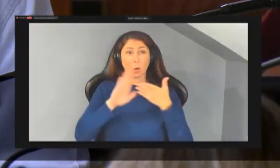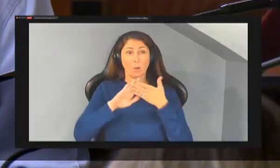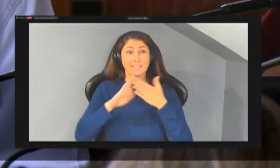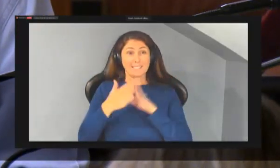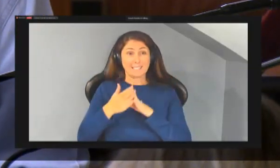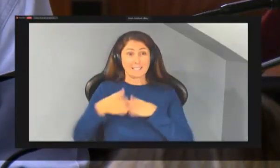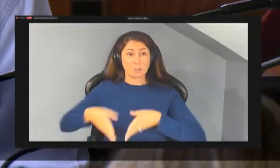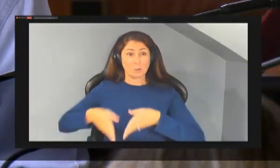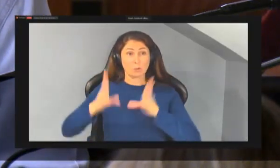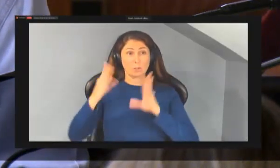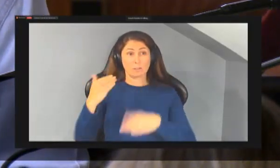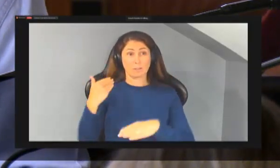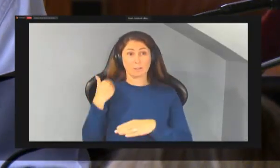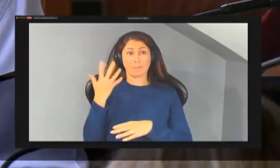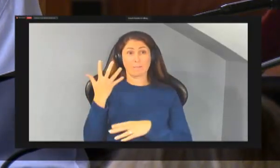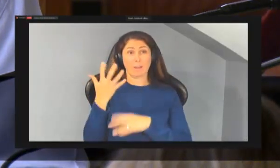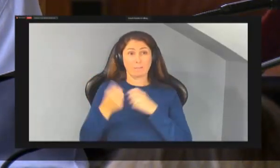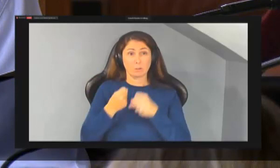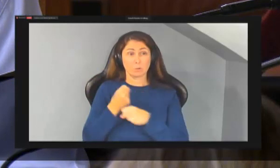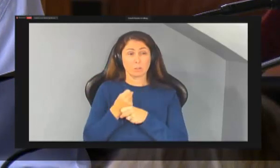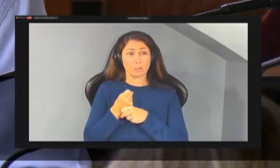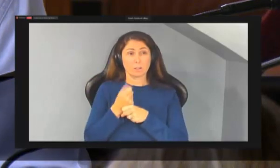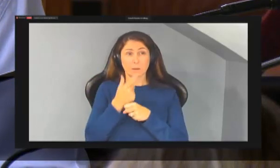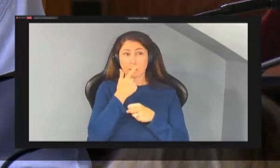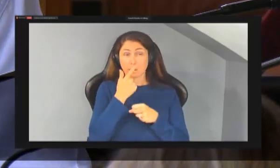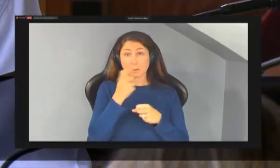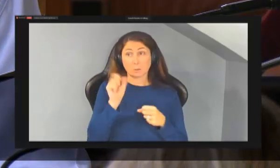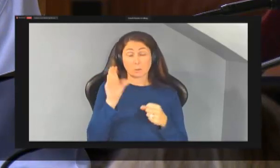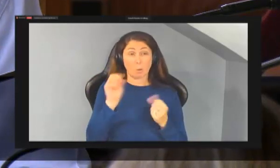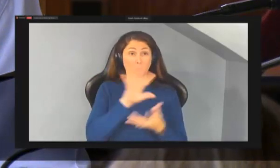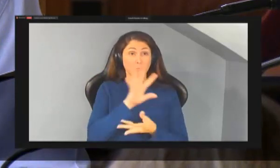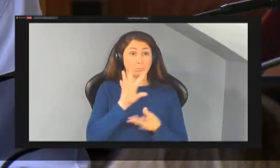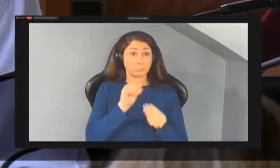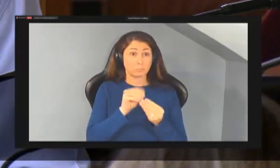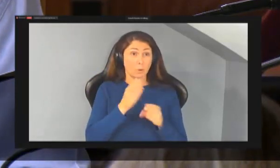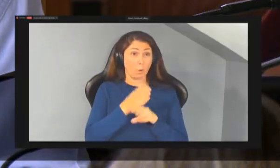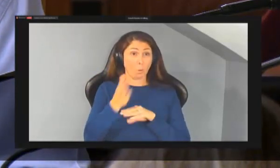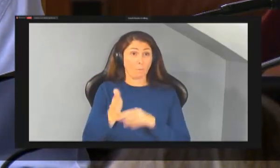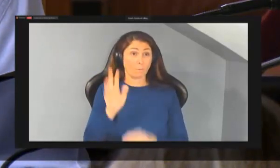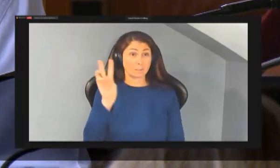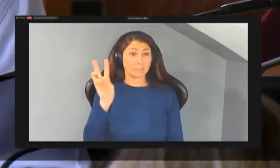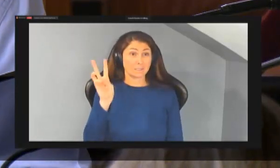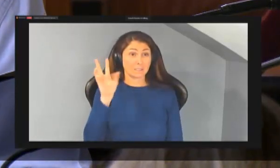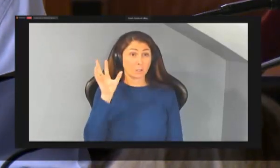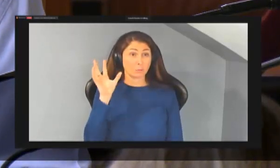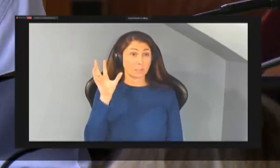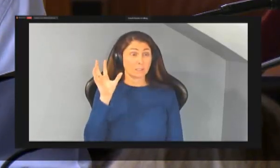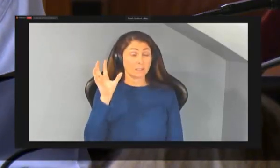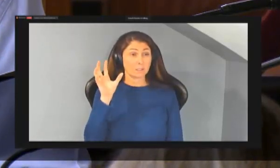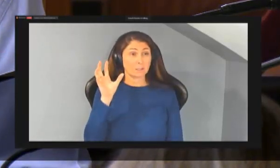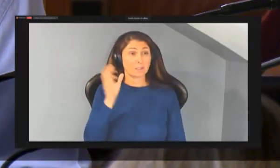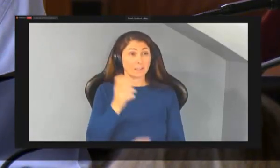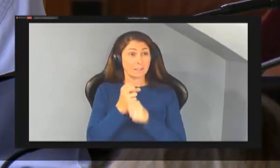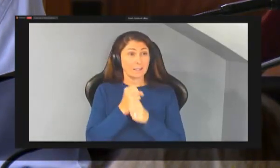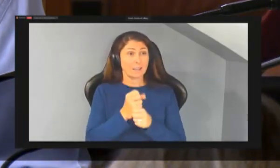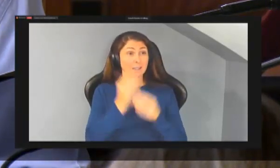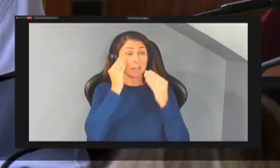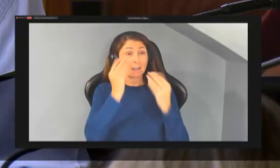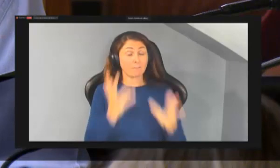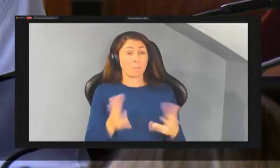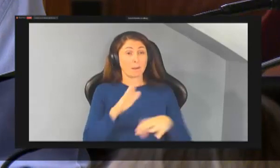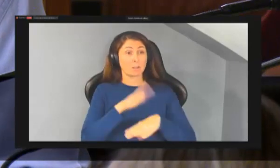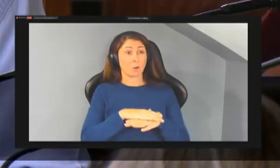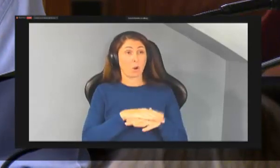last 5 years. So we're looking at really over 600. Getting information on collisions